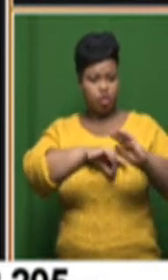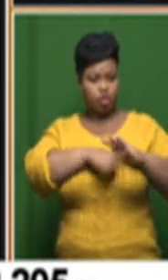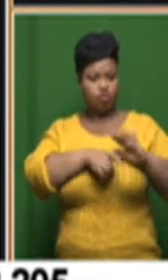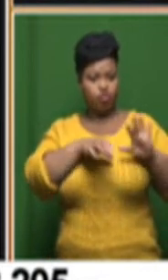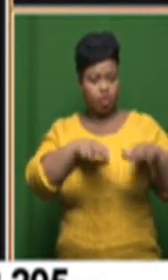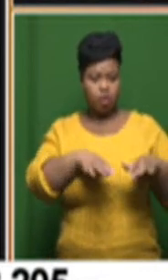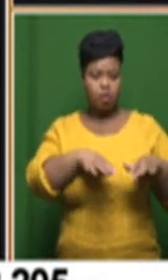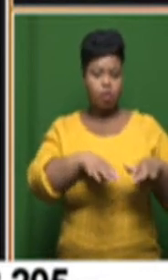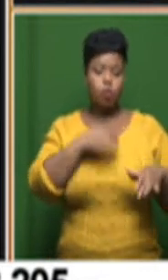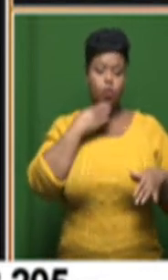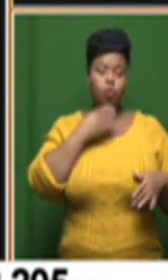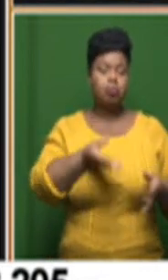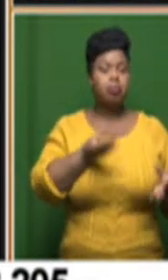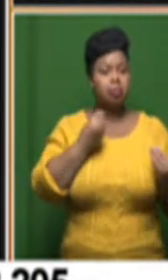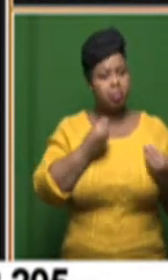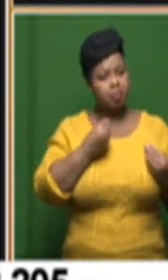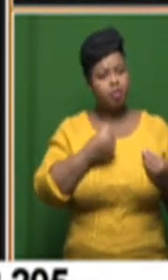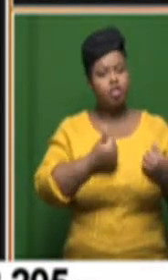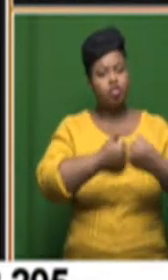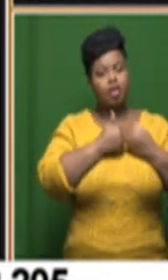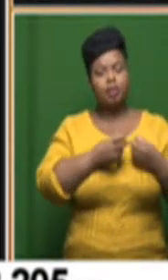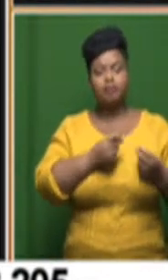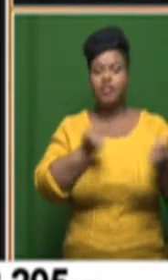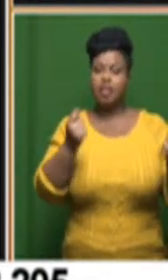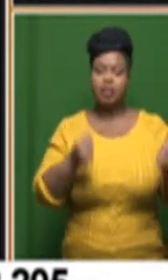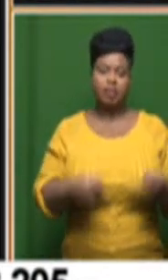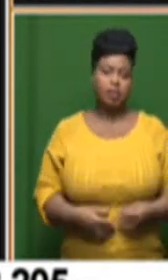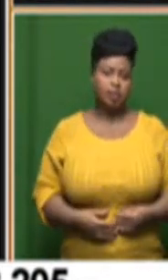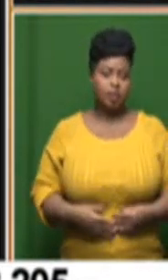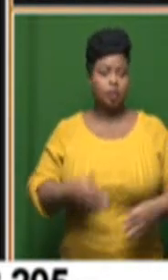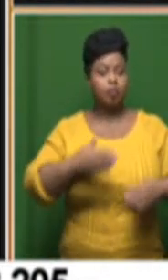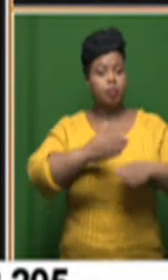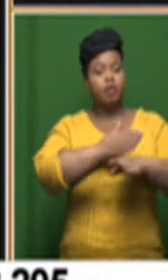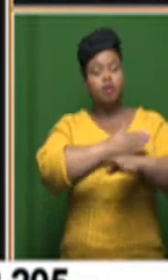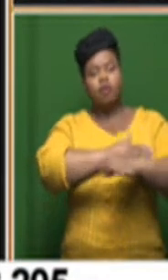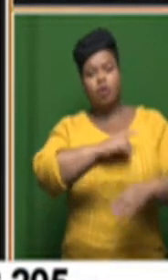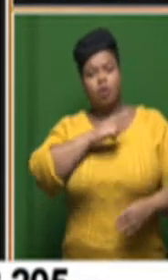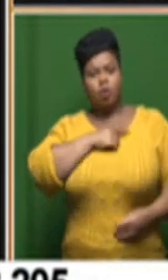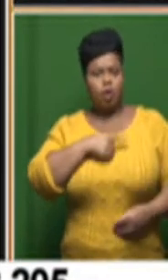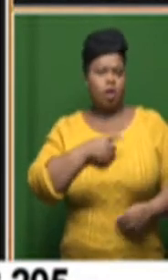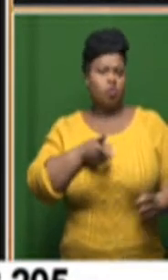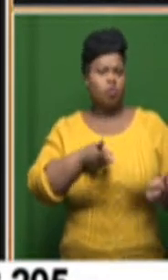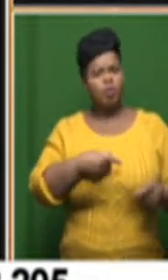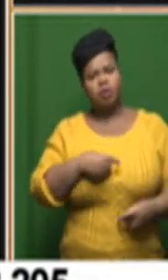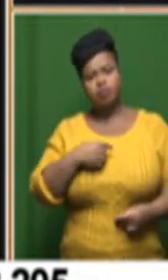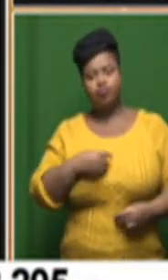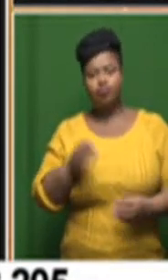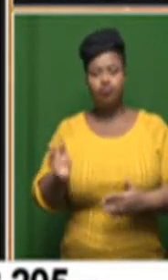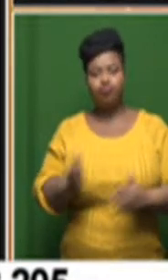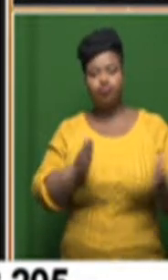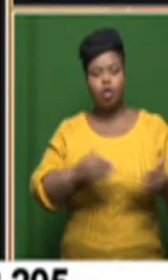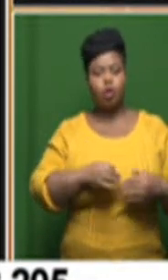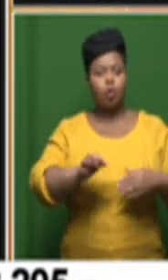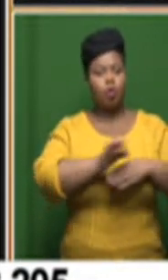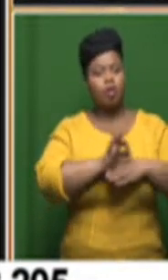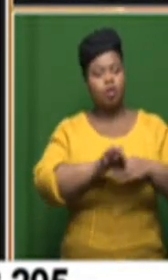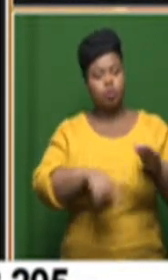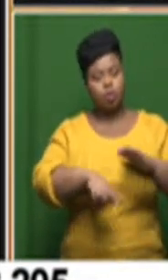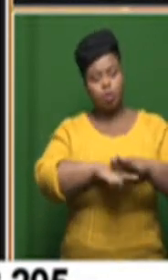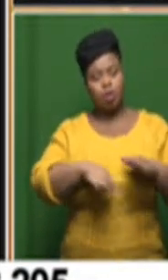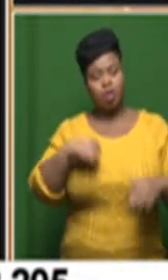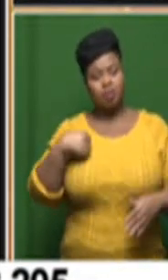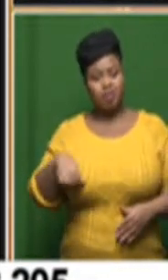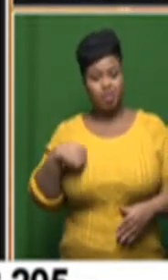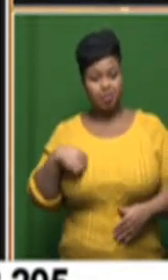challenge ASAP. Before it was formal, they were organized with the local